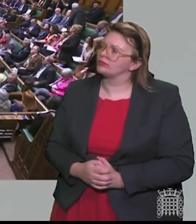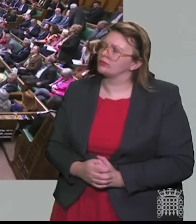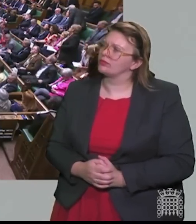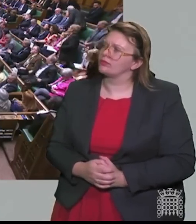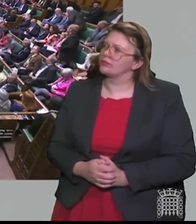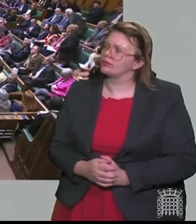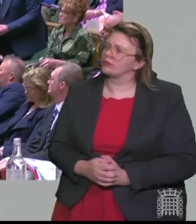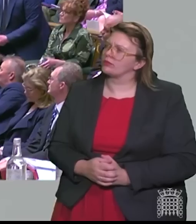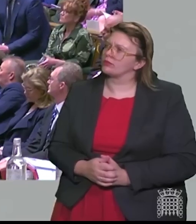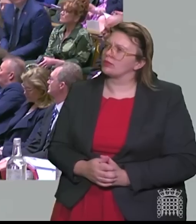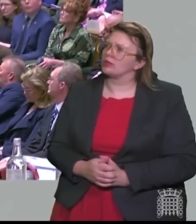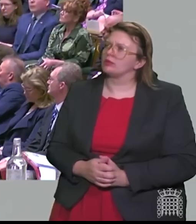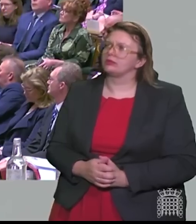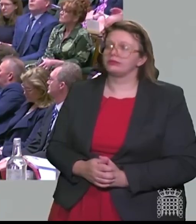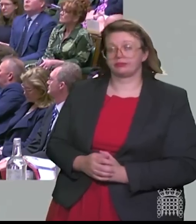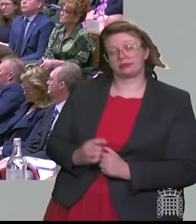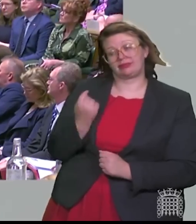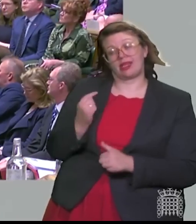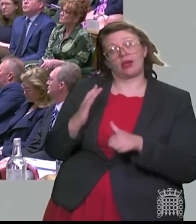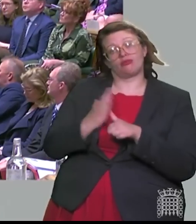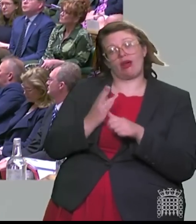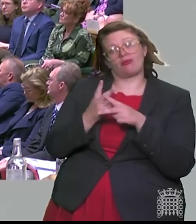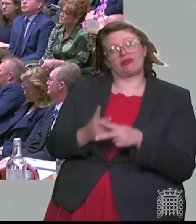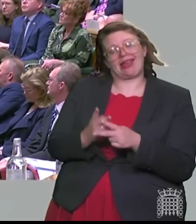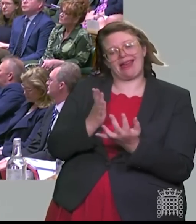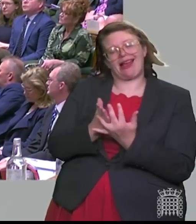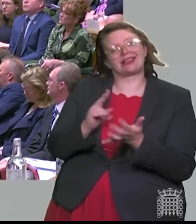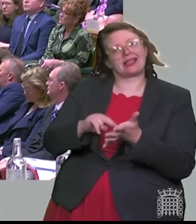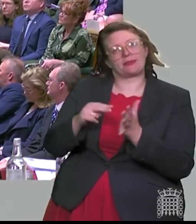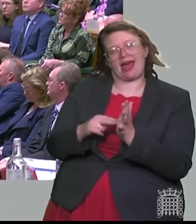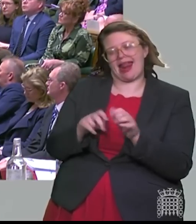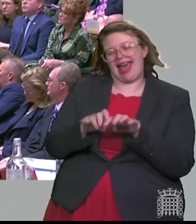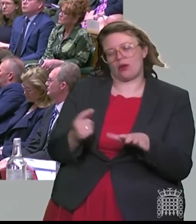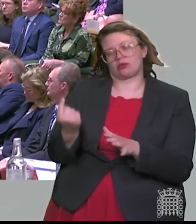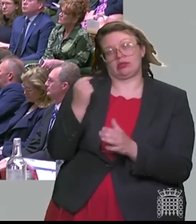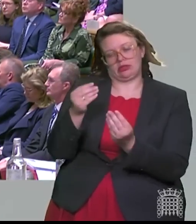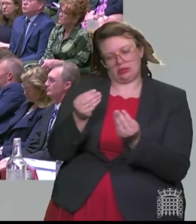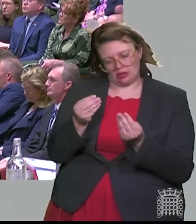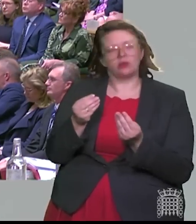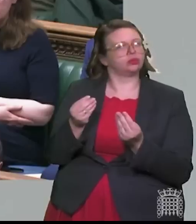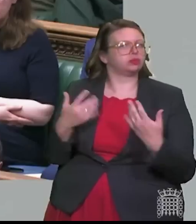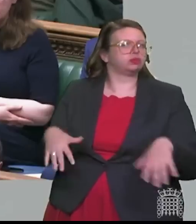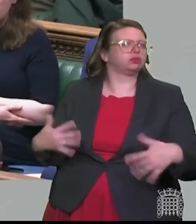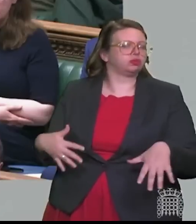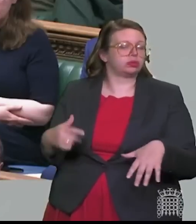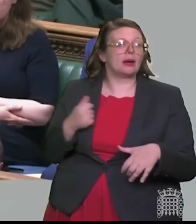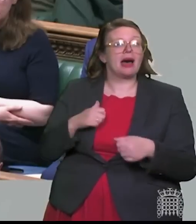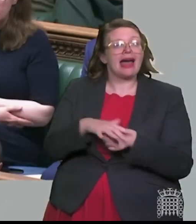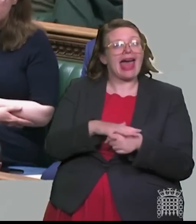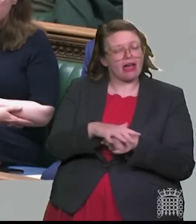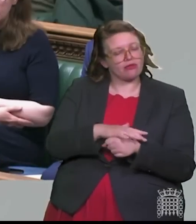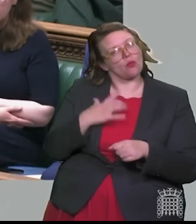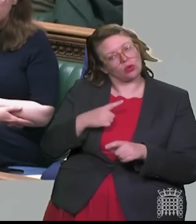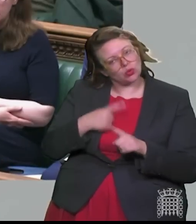Primary Care Access Plan published this month is a very welcome and substantive one, and my constituents want to see